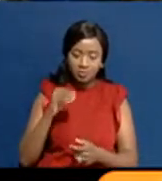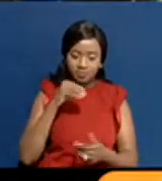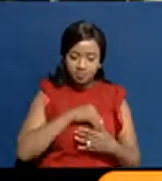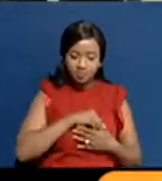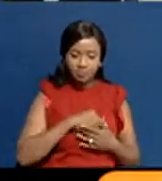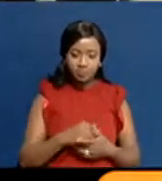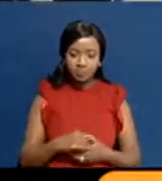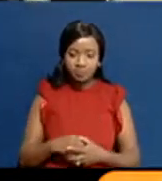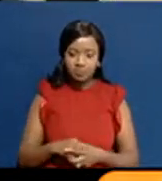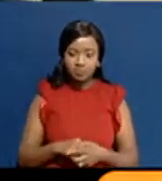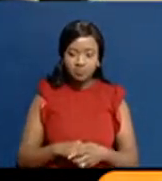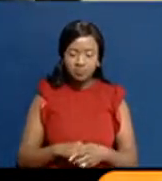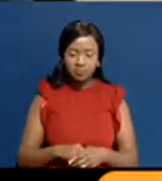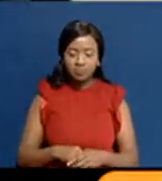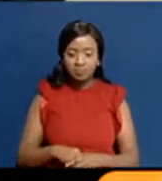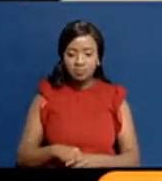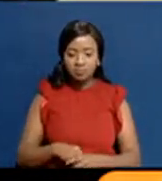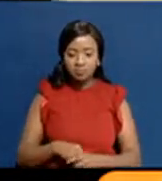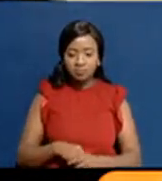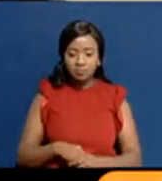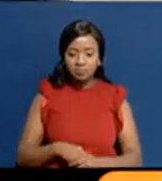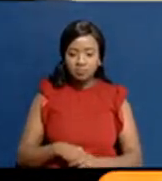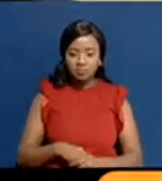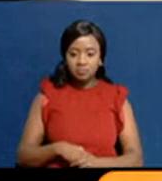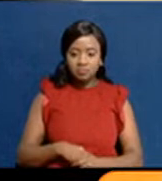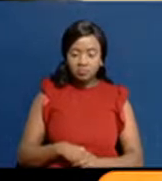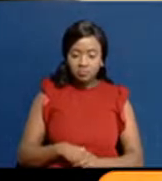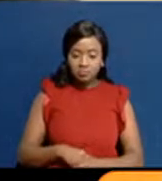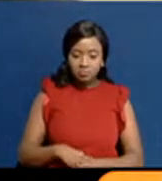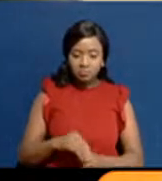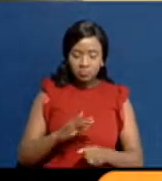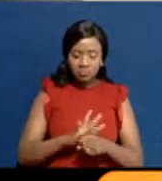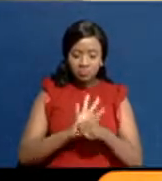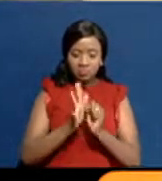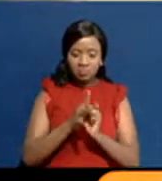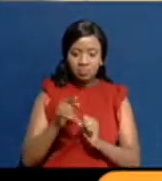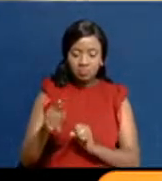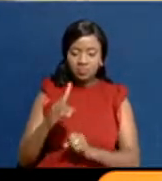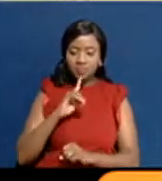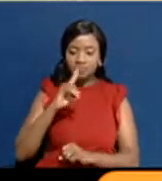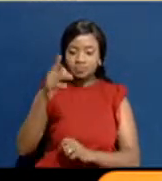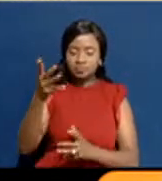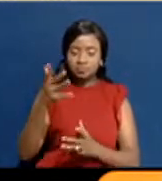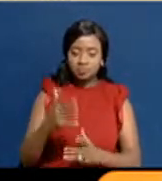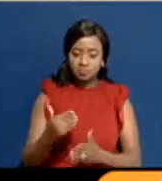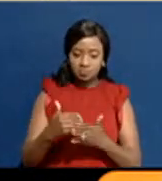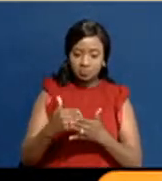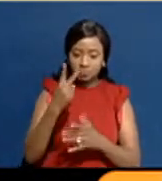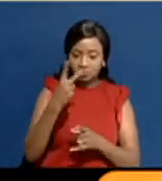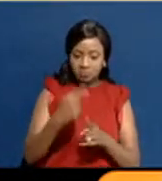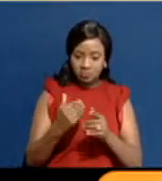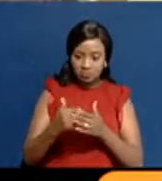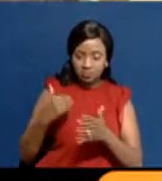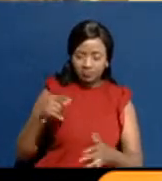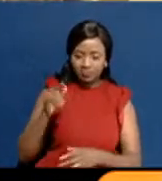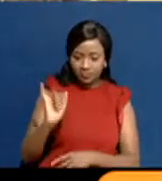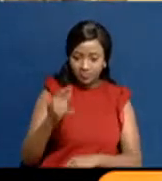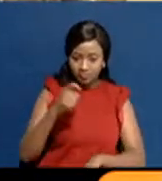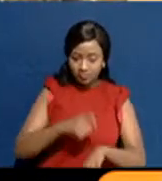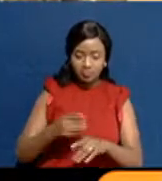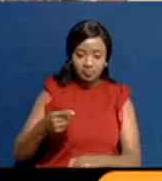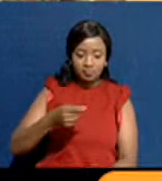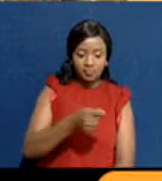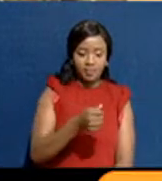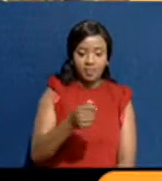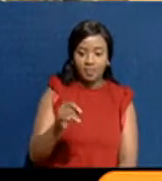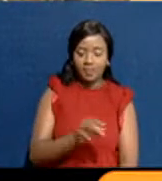KEMSA to import personal protective equipment at the peak of COVID-19 pandemic 2 years earlier were getting paid. In fact,